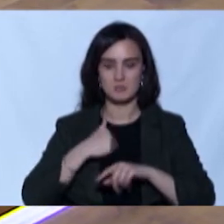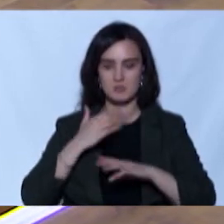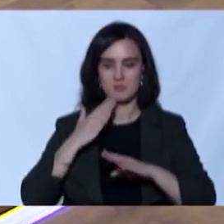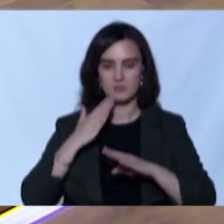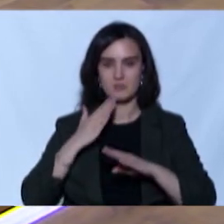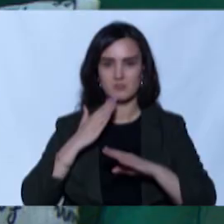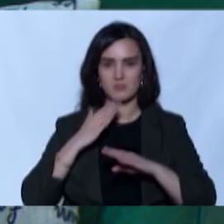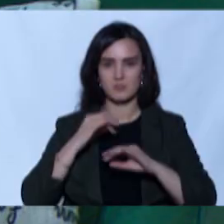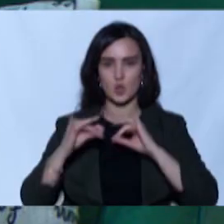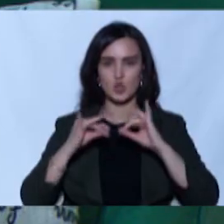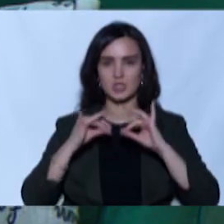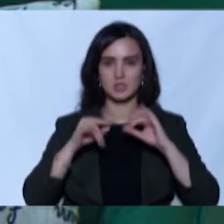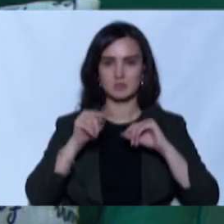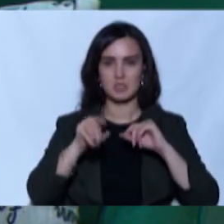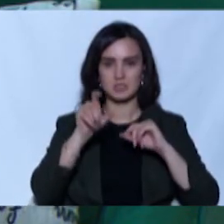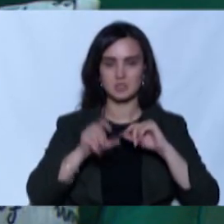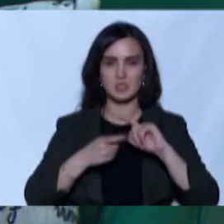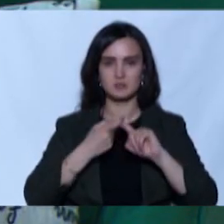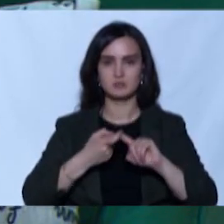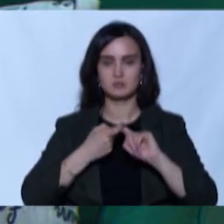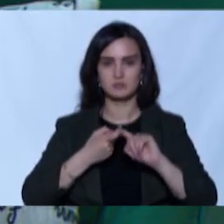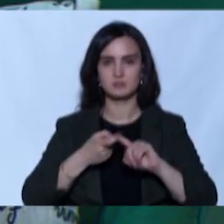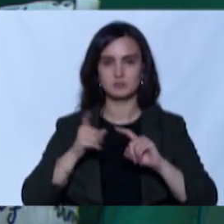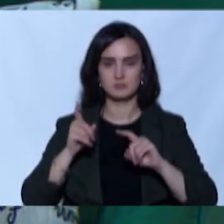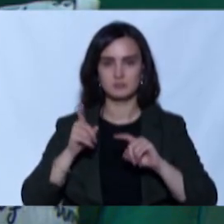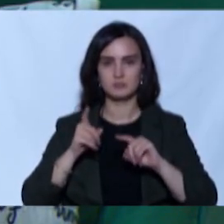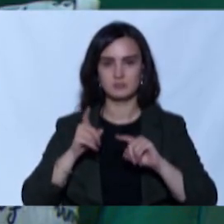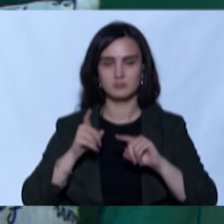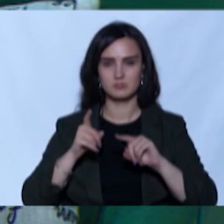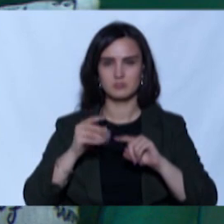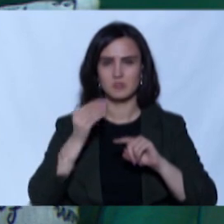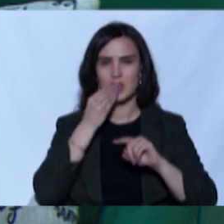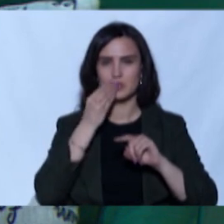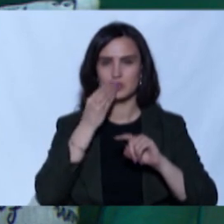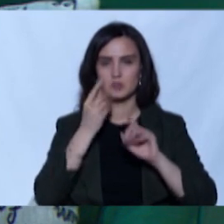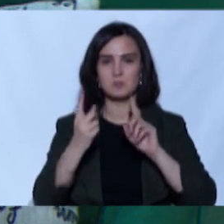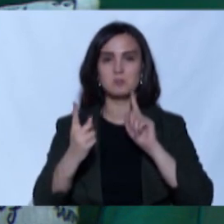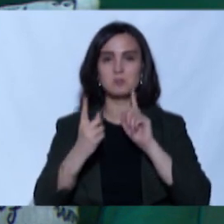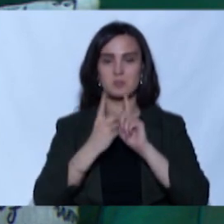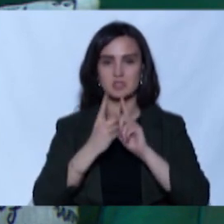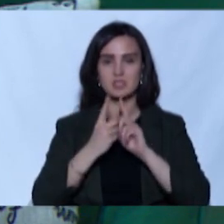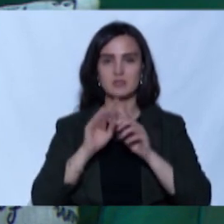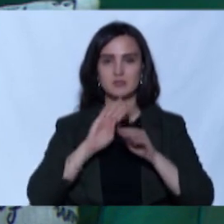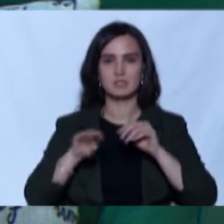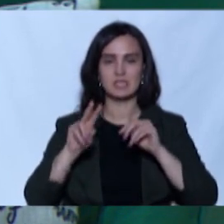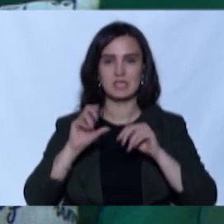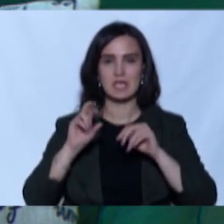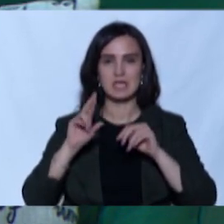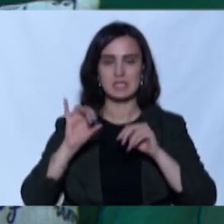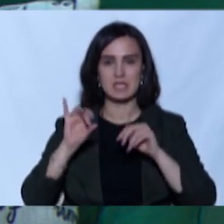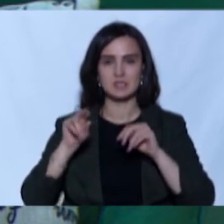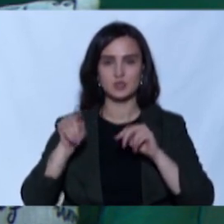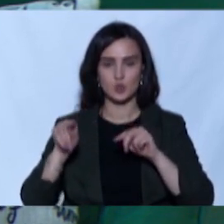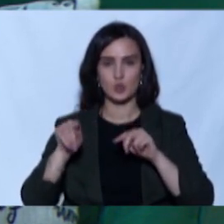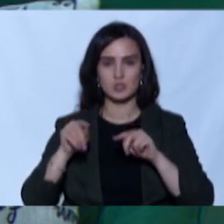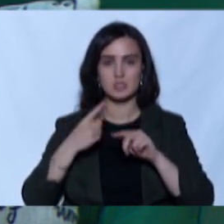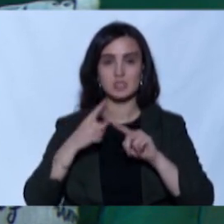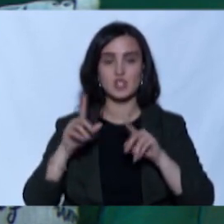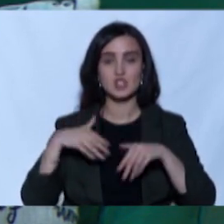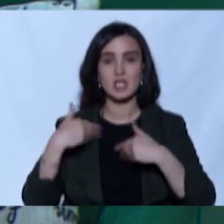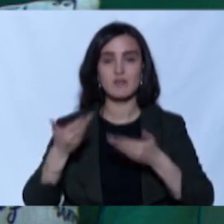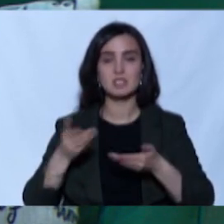in contact with him. So the editor set up a lunch meeting with Arthur Conan Doyle, along with another author, which you will